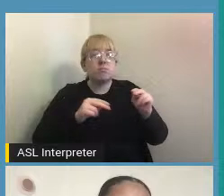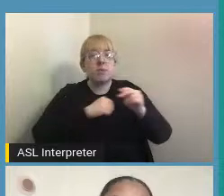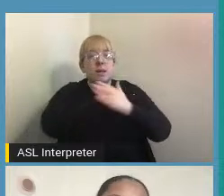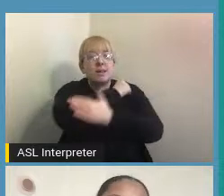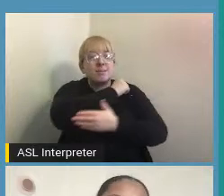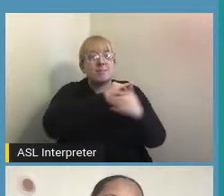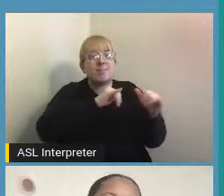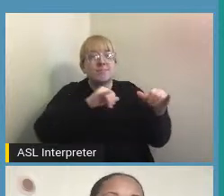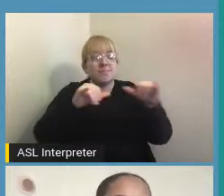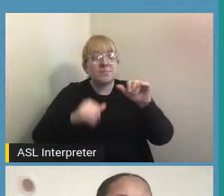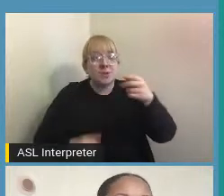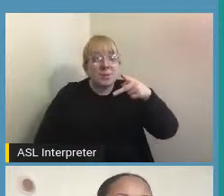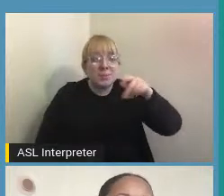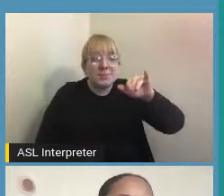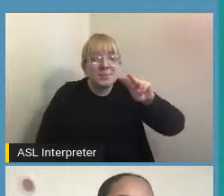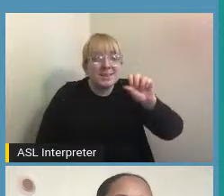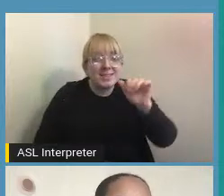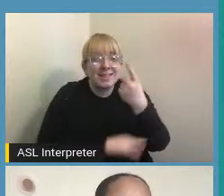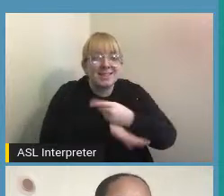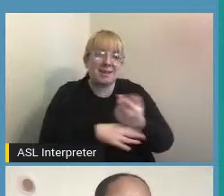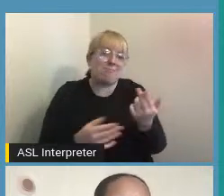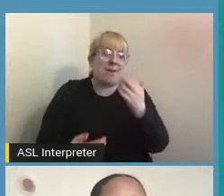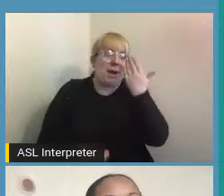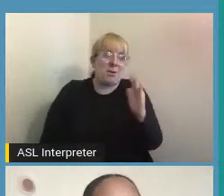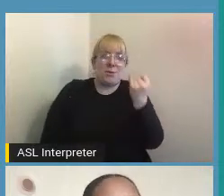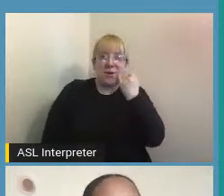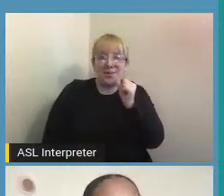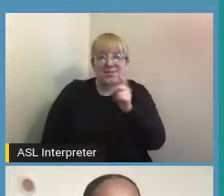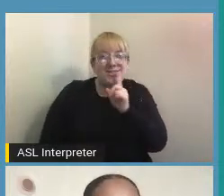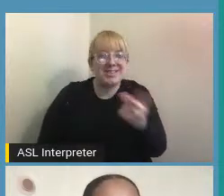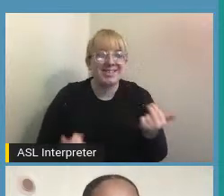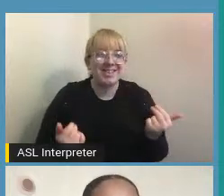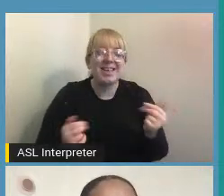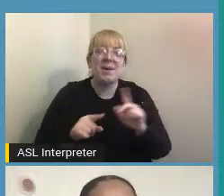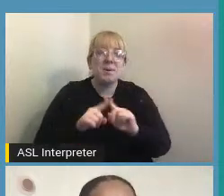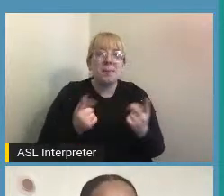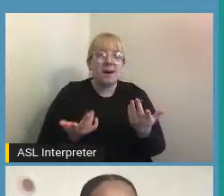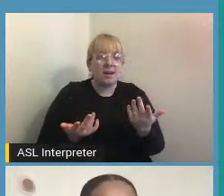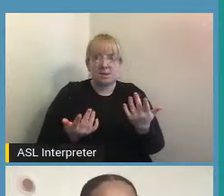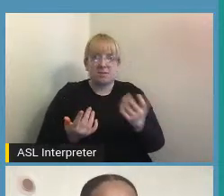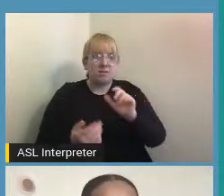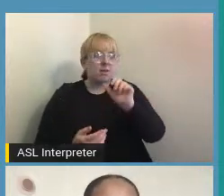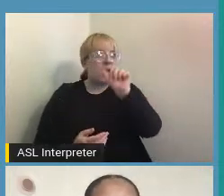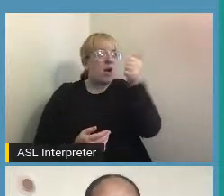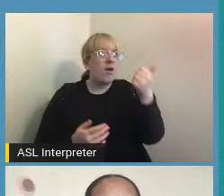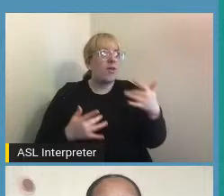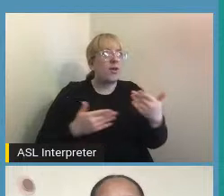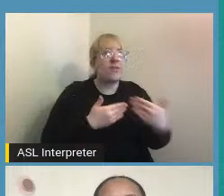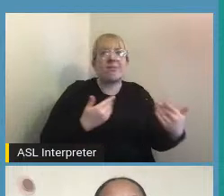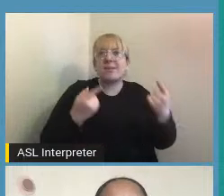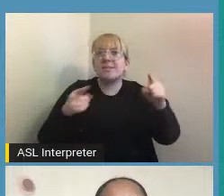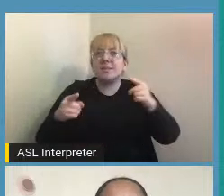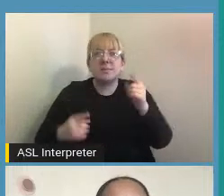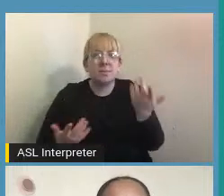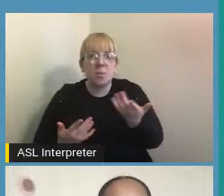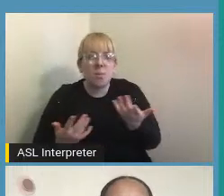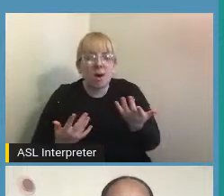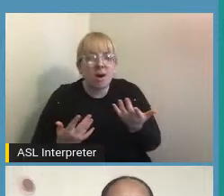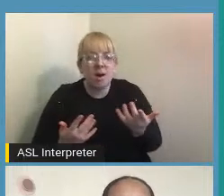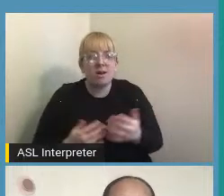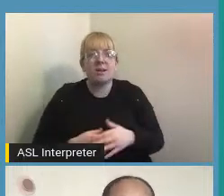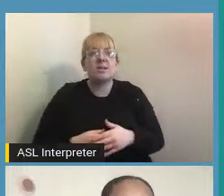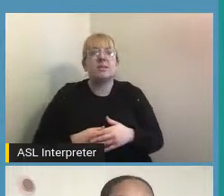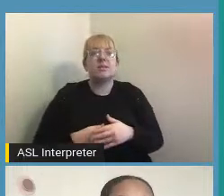is National Pizza Day, but just thinking around like what else is going on. Is this a major holiday? How do we expect people to